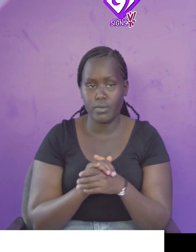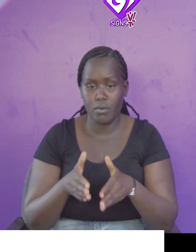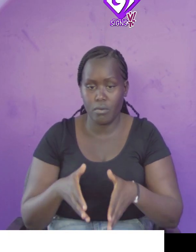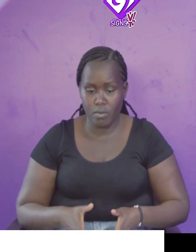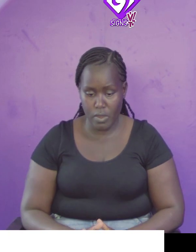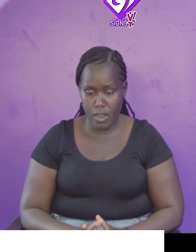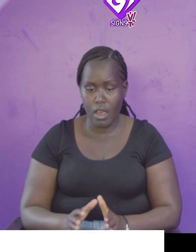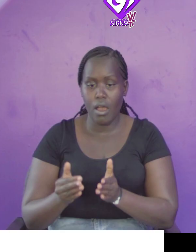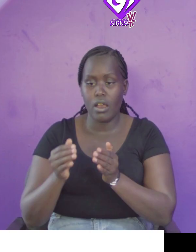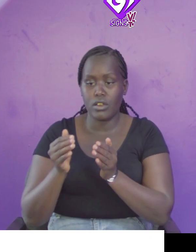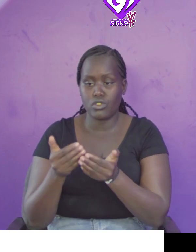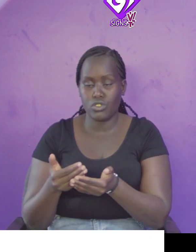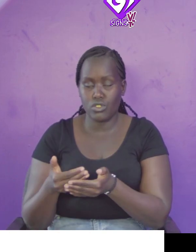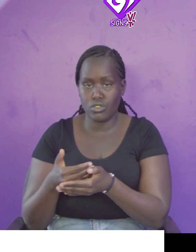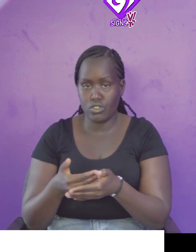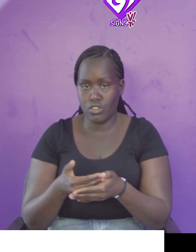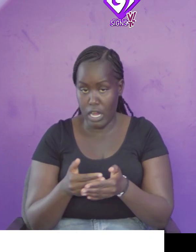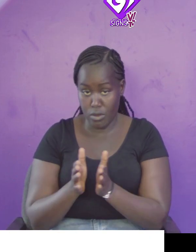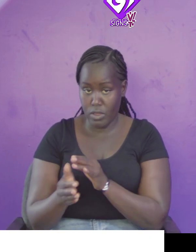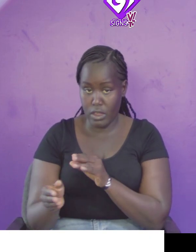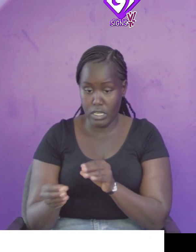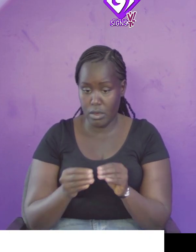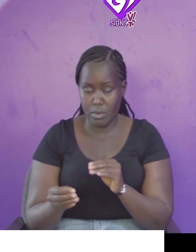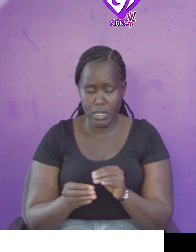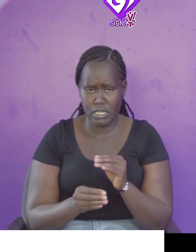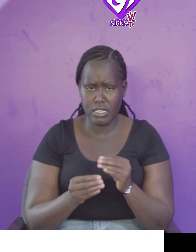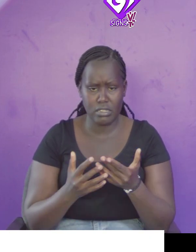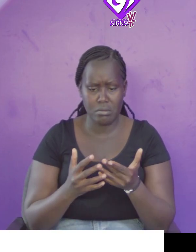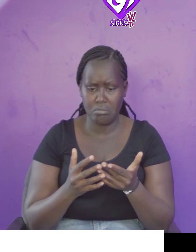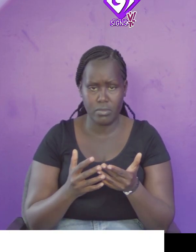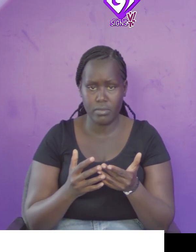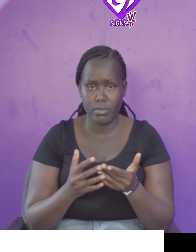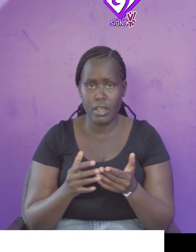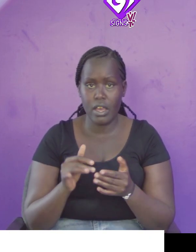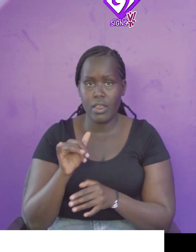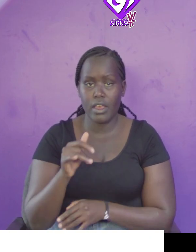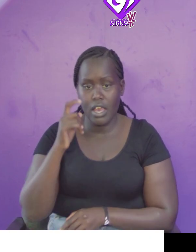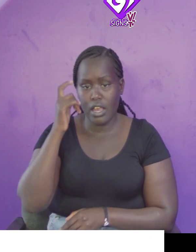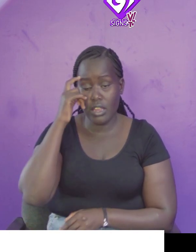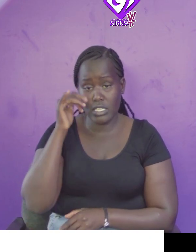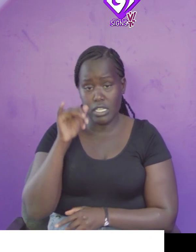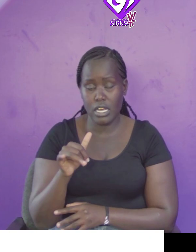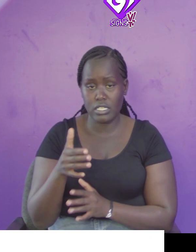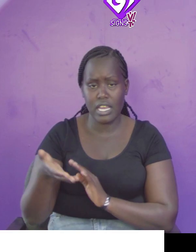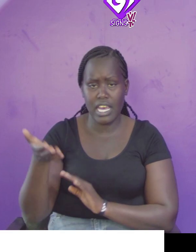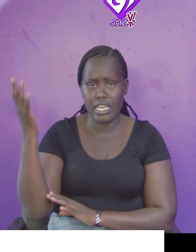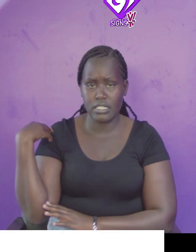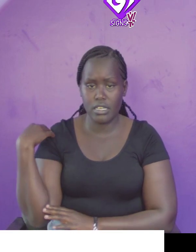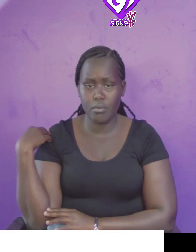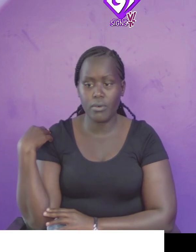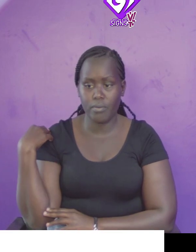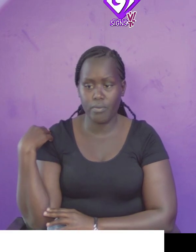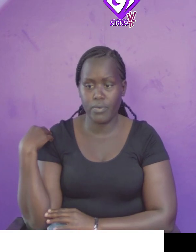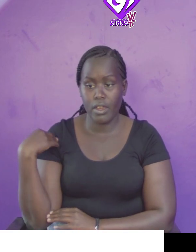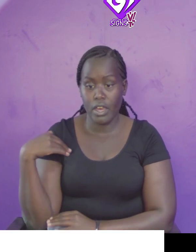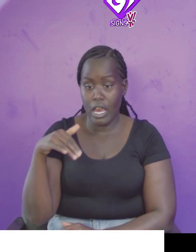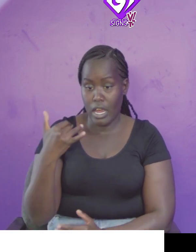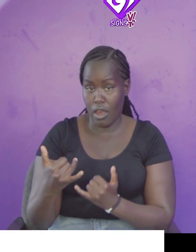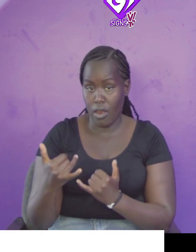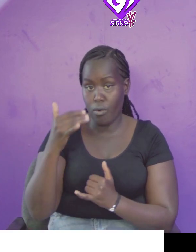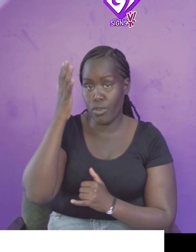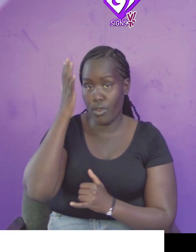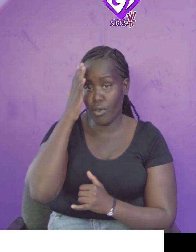la aibu. Fikra hizo zimepitikiwa na wakati. Muhimu ni kumtambua kwa ile mtoto